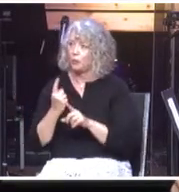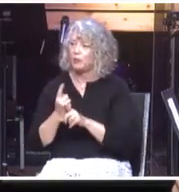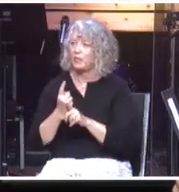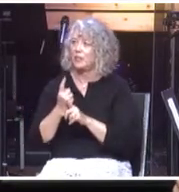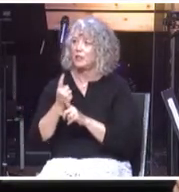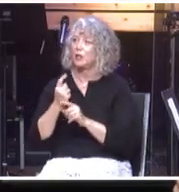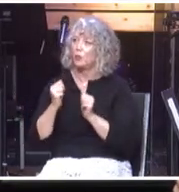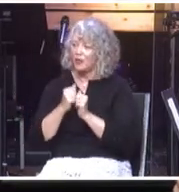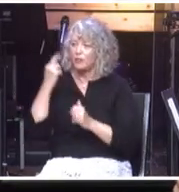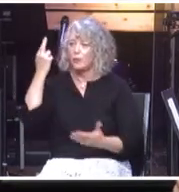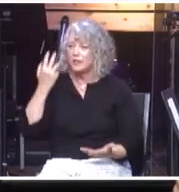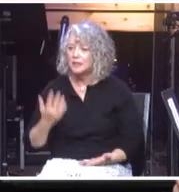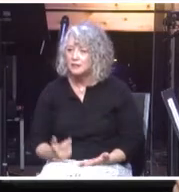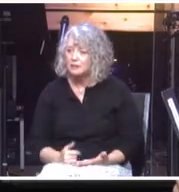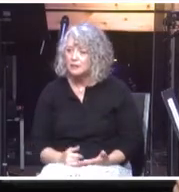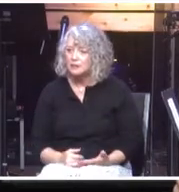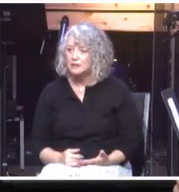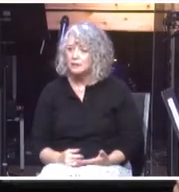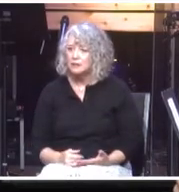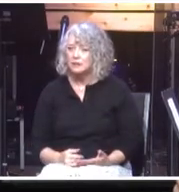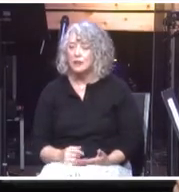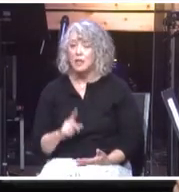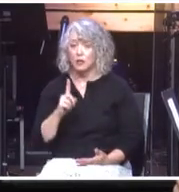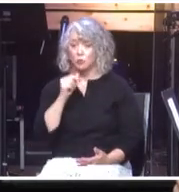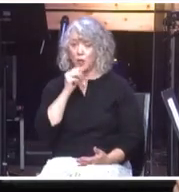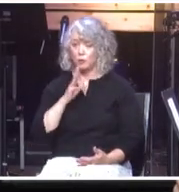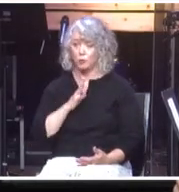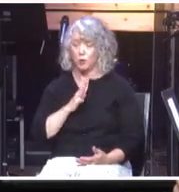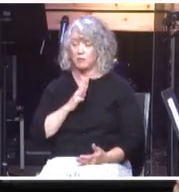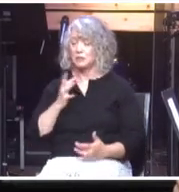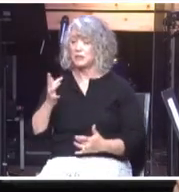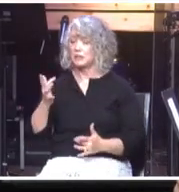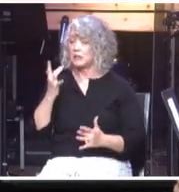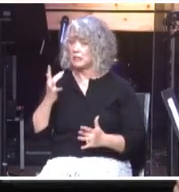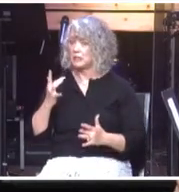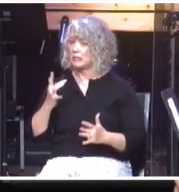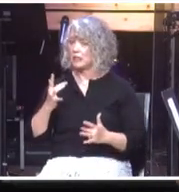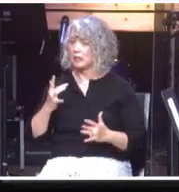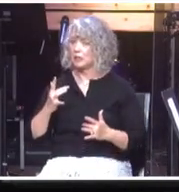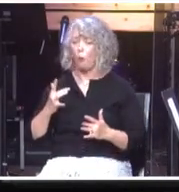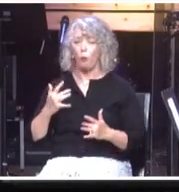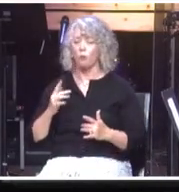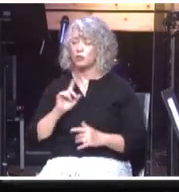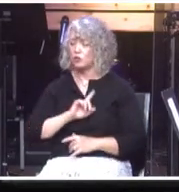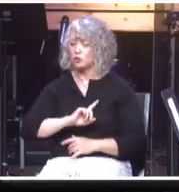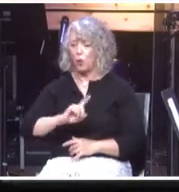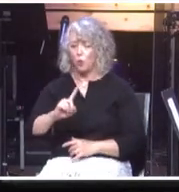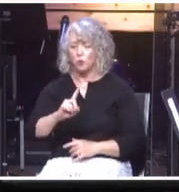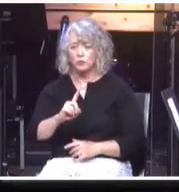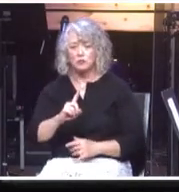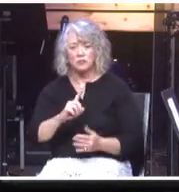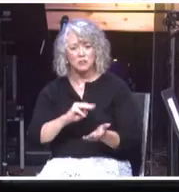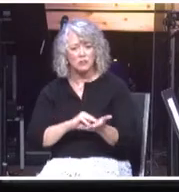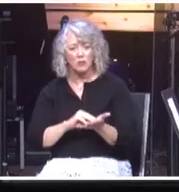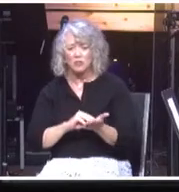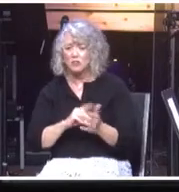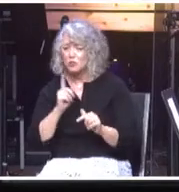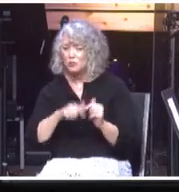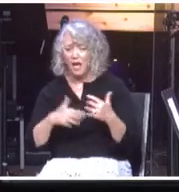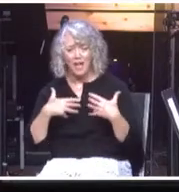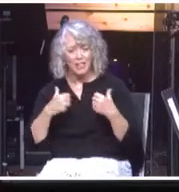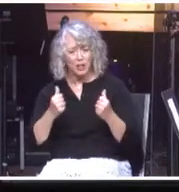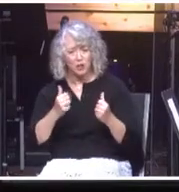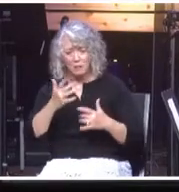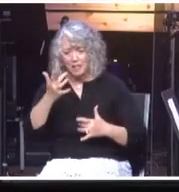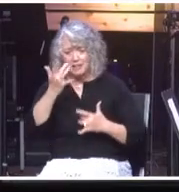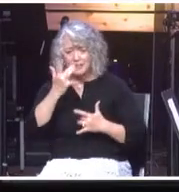Take, for instance, the woman who was convinced that she had this incurable disease. She goes to the doctor to find out about it. The doctor